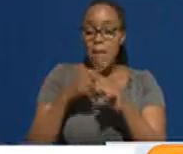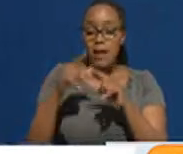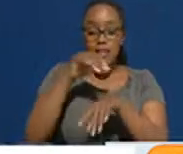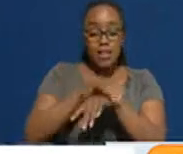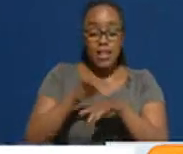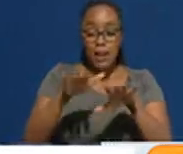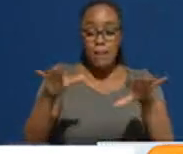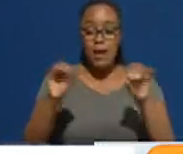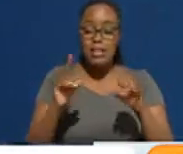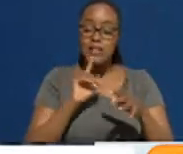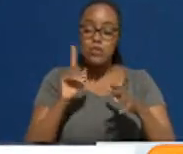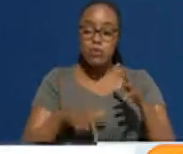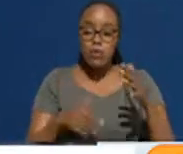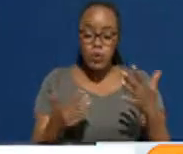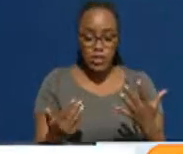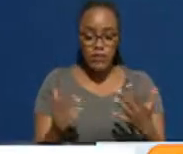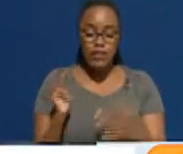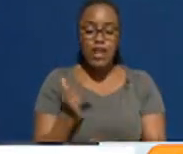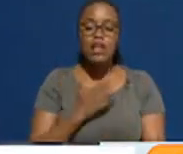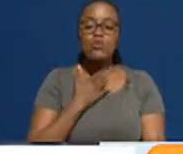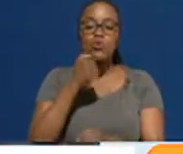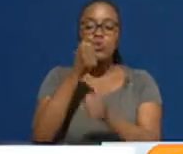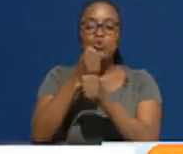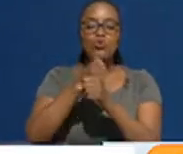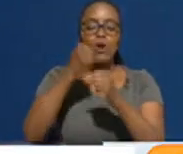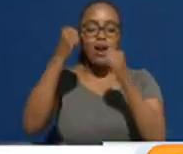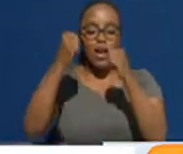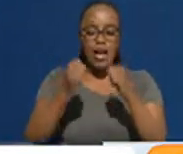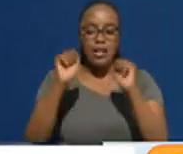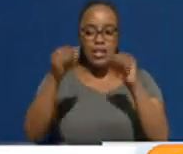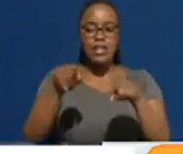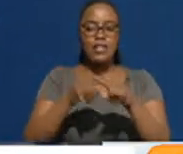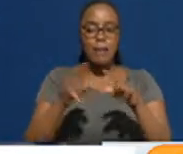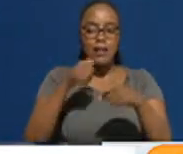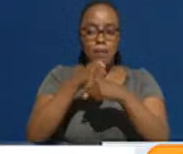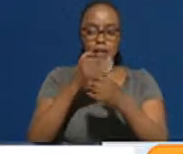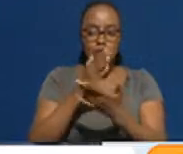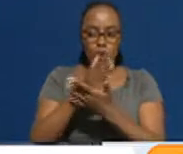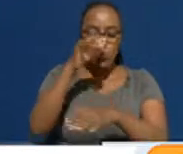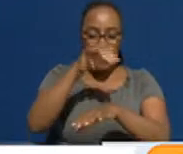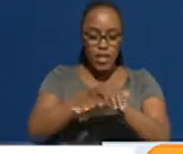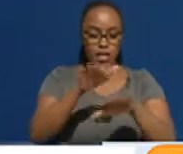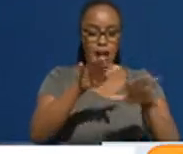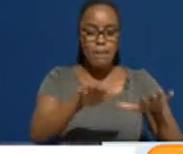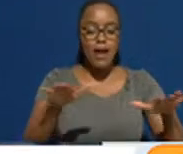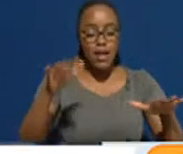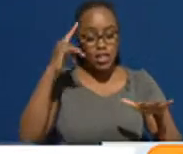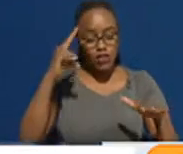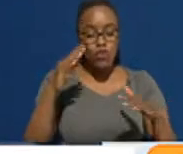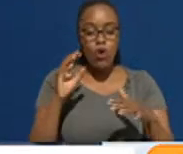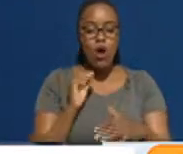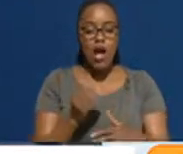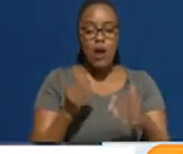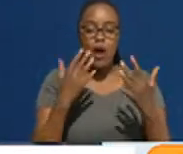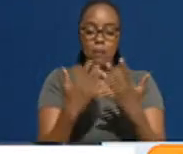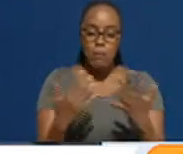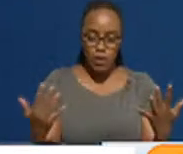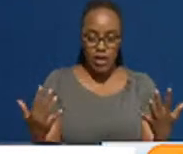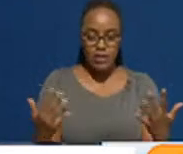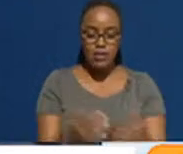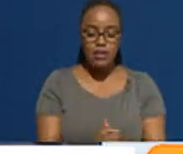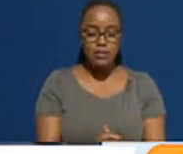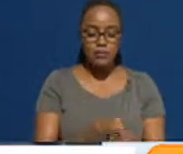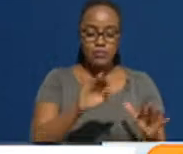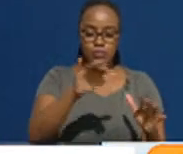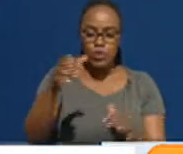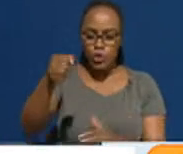the market. So they told me, we want to work hard, but make sure we get a market for our produce first. Okay.